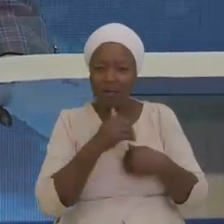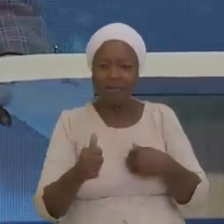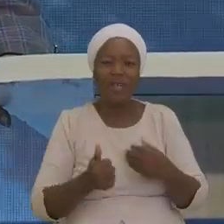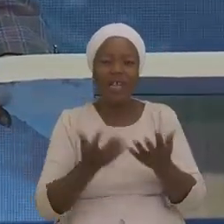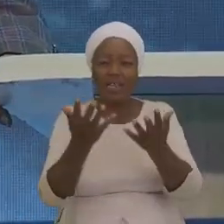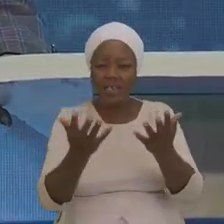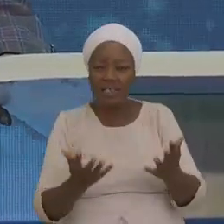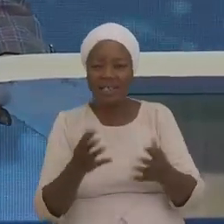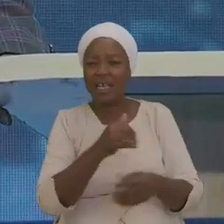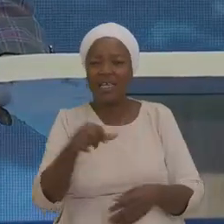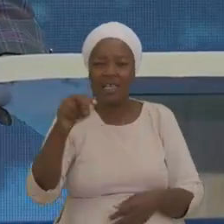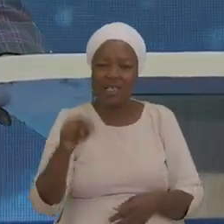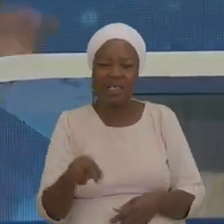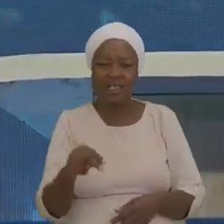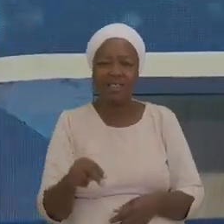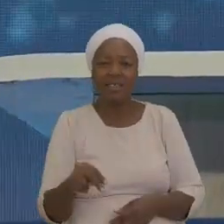a need,